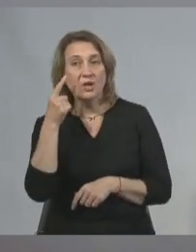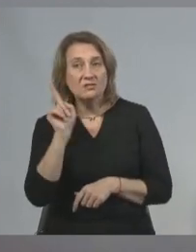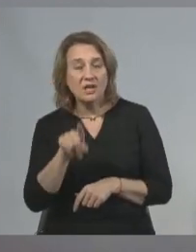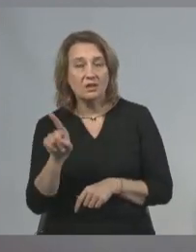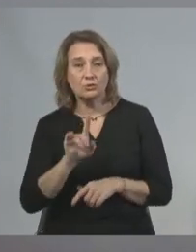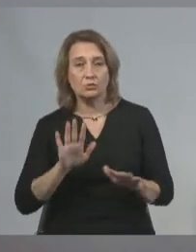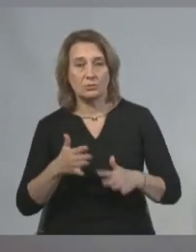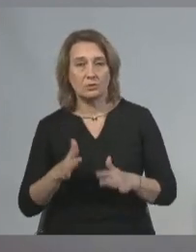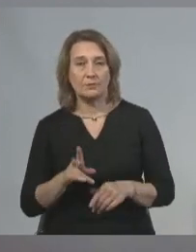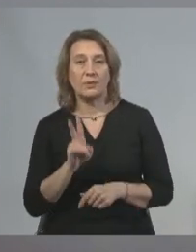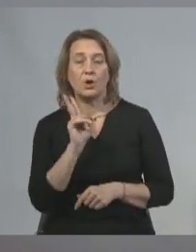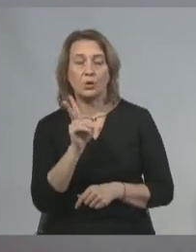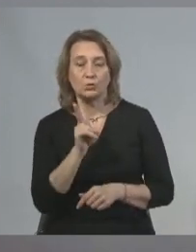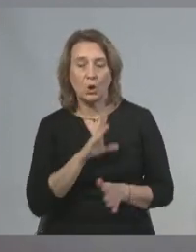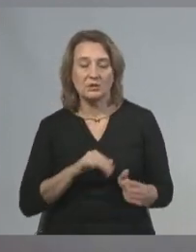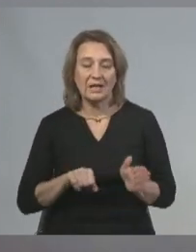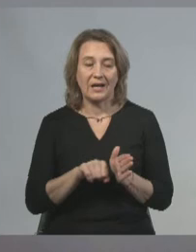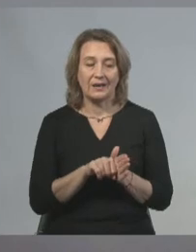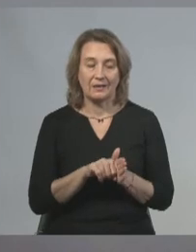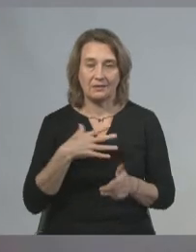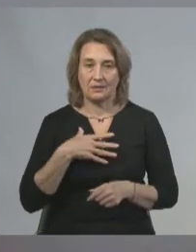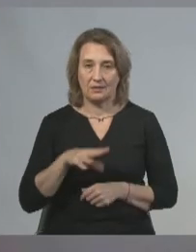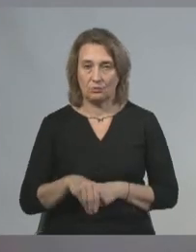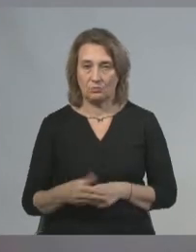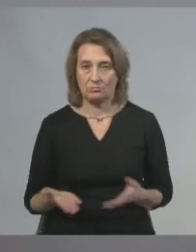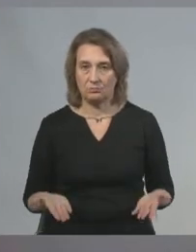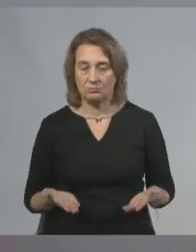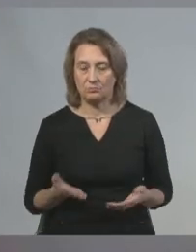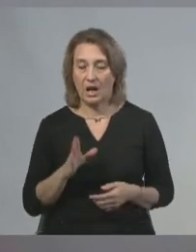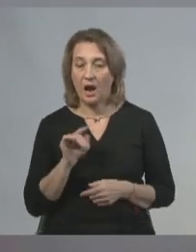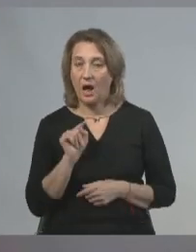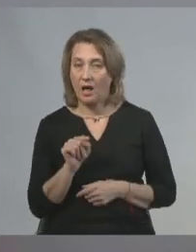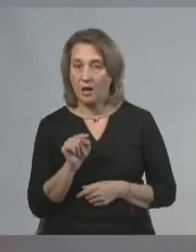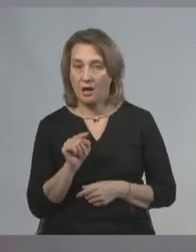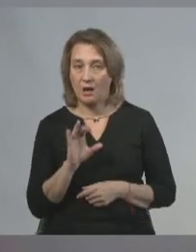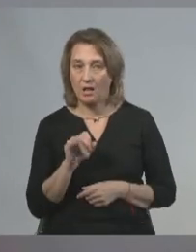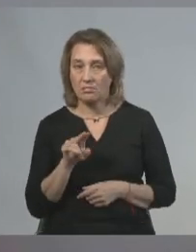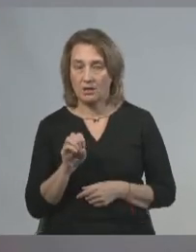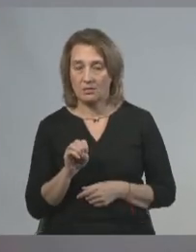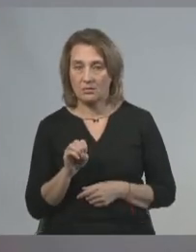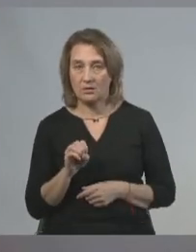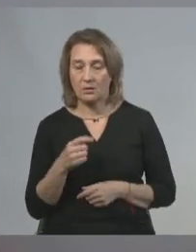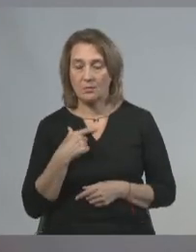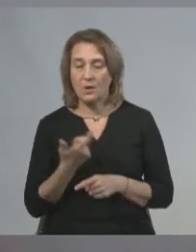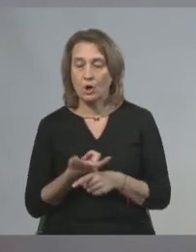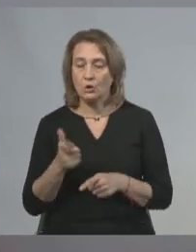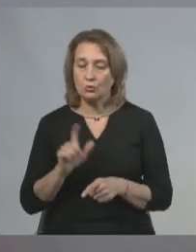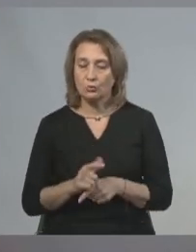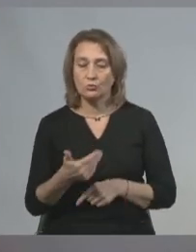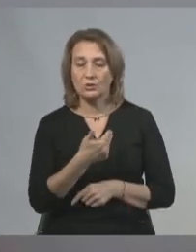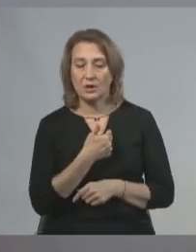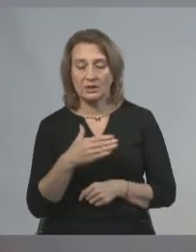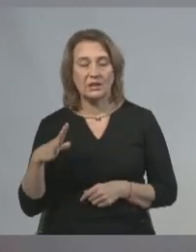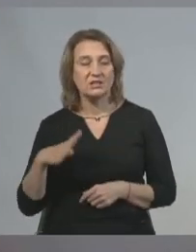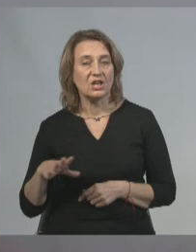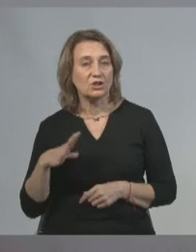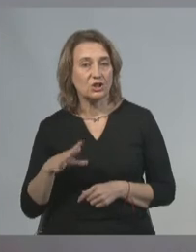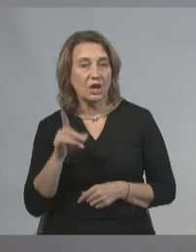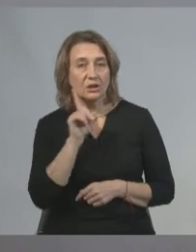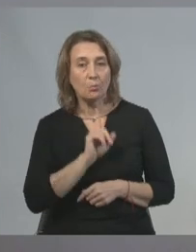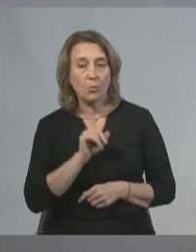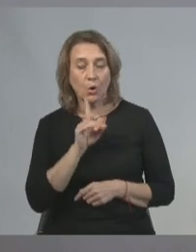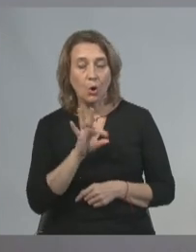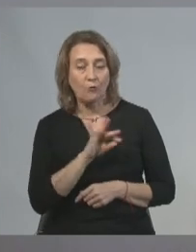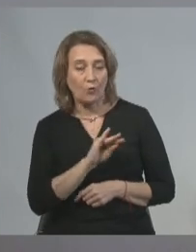died but still we we were uh we would like to wait until officials said uh what really happened and